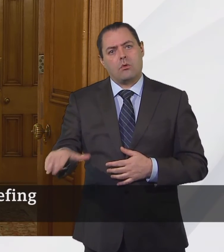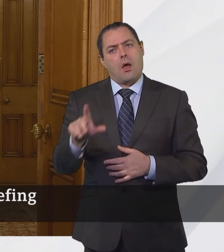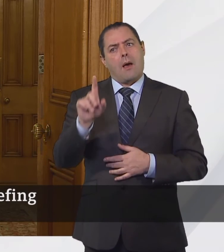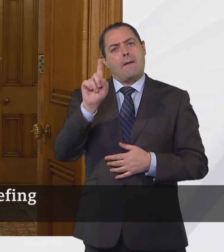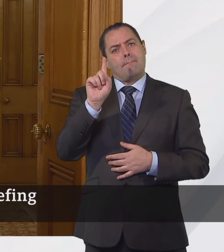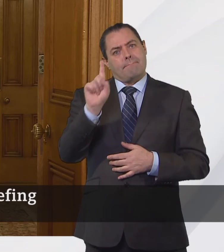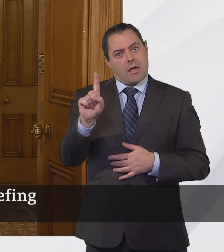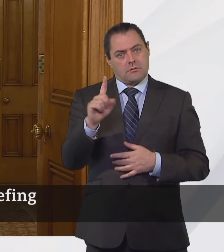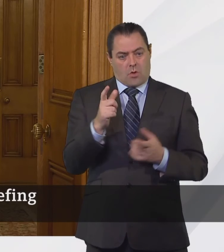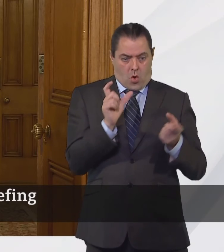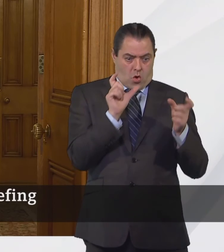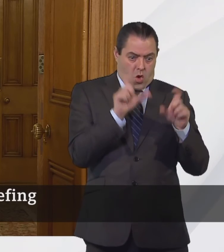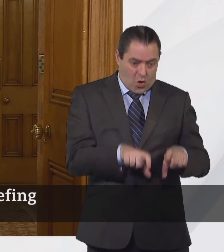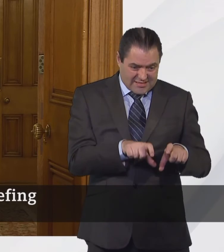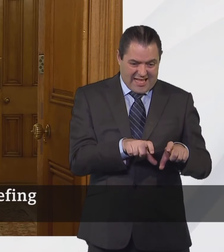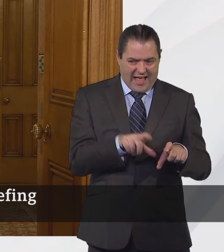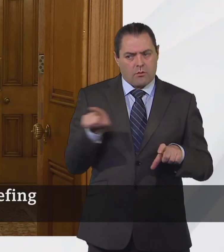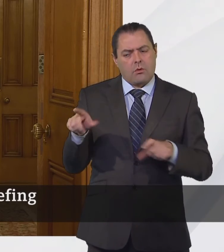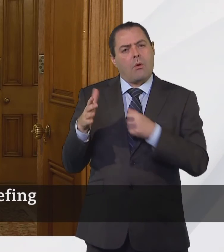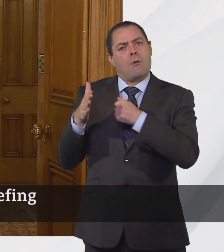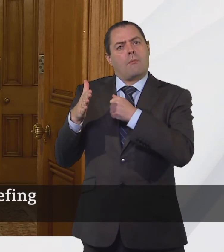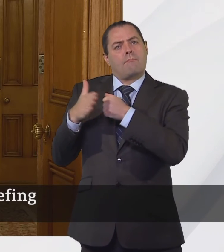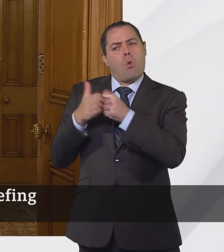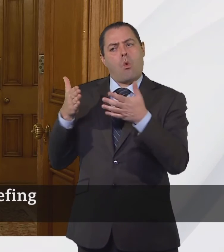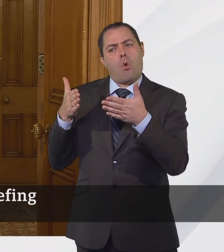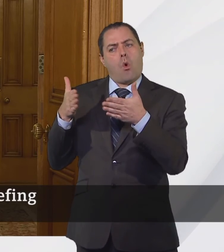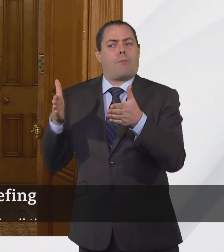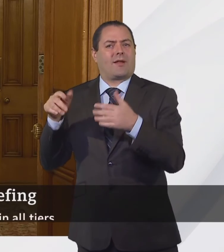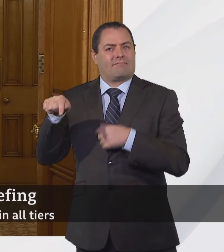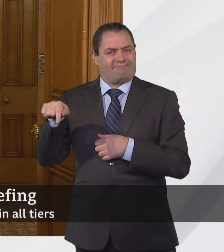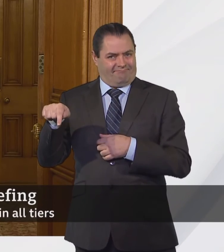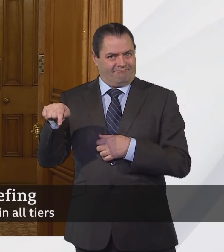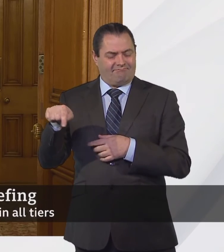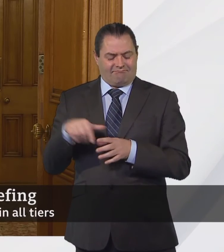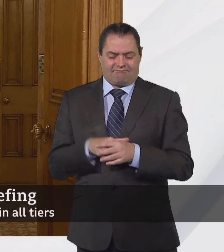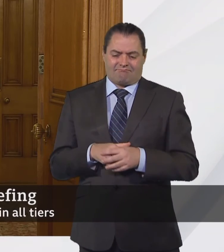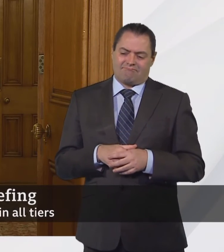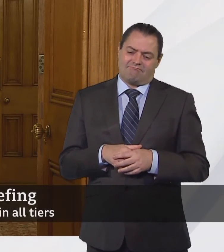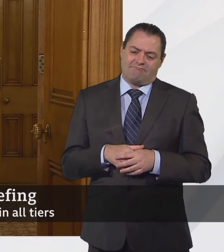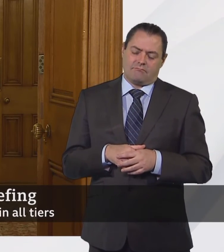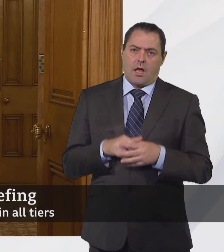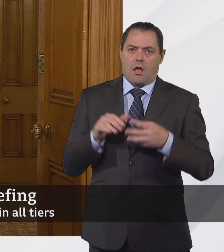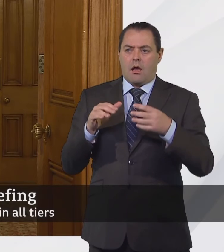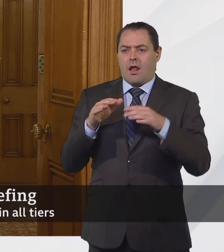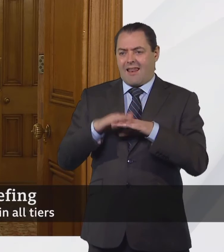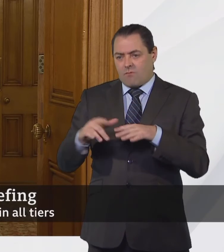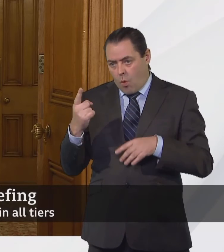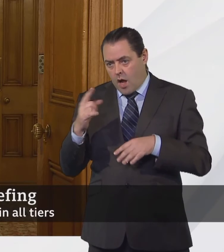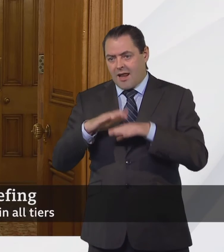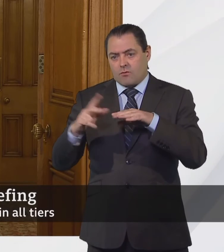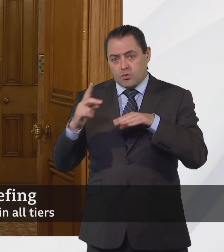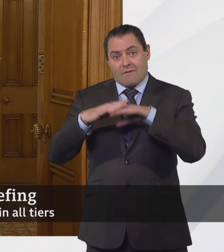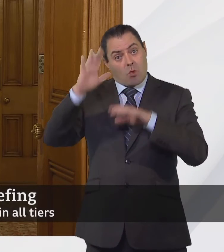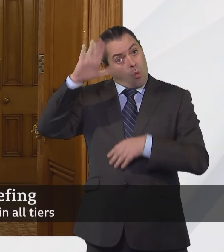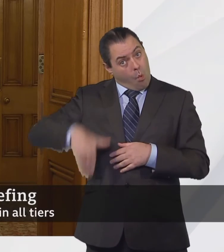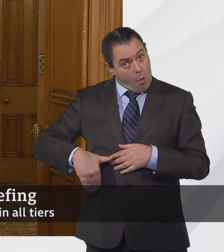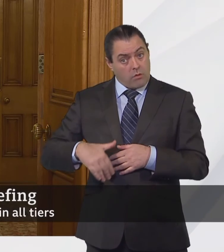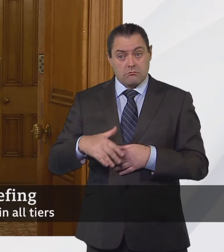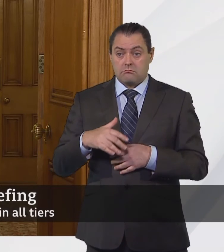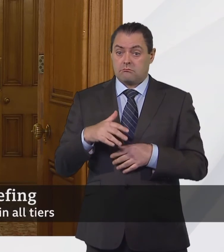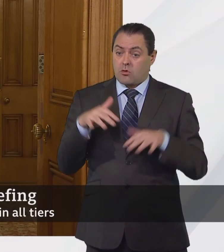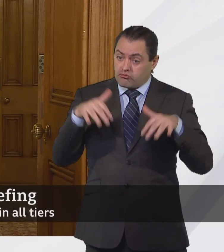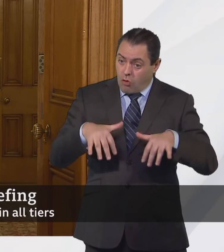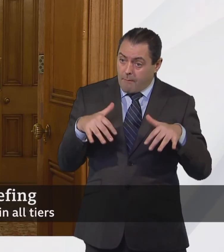than the current national measures. In all tiers, shops, gyms, the leisure